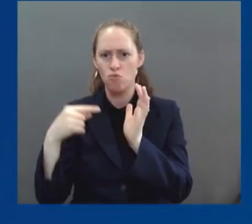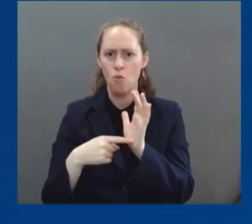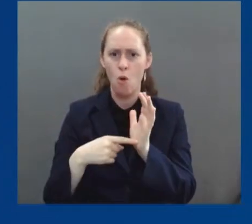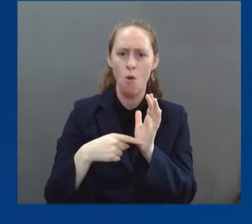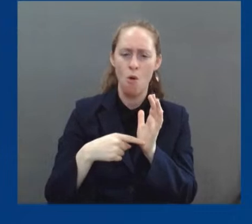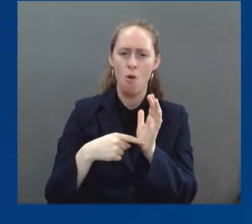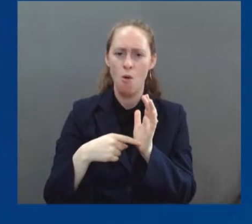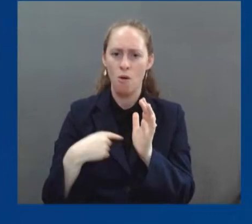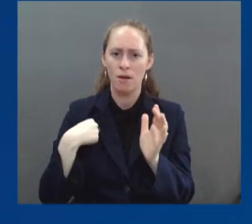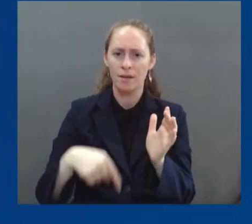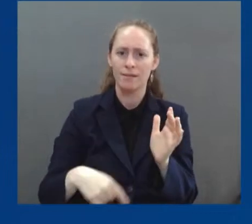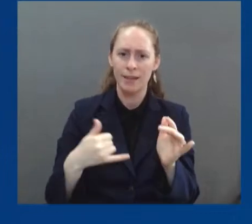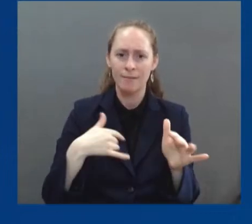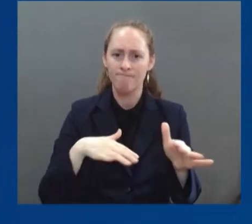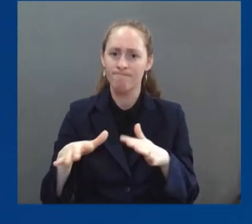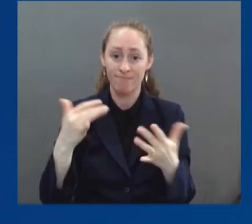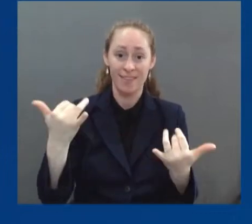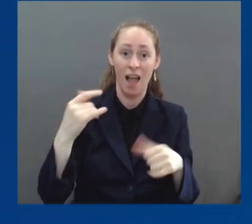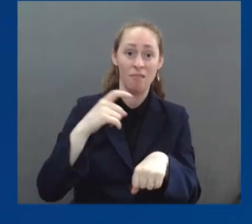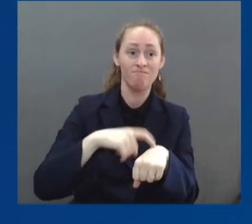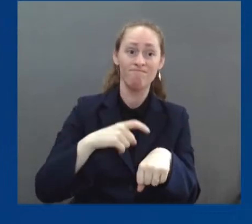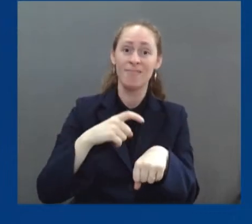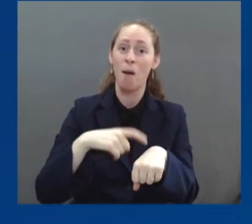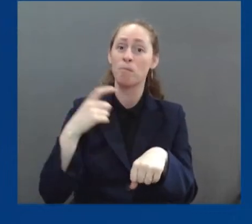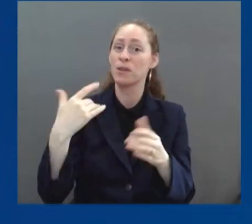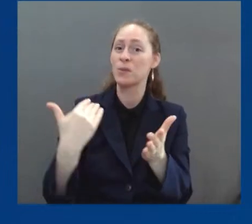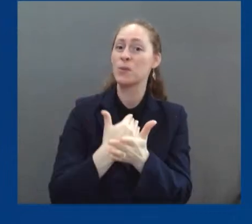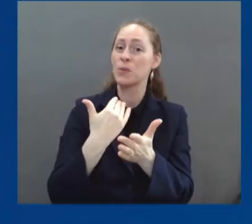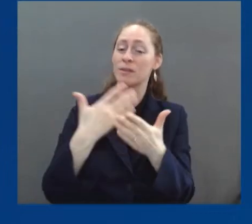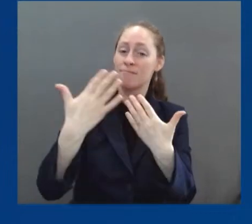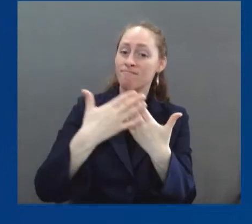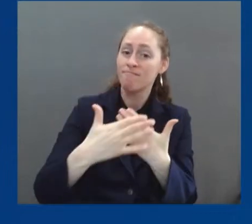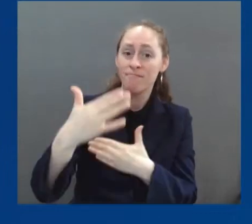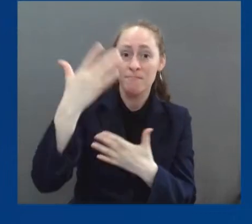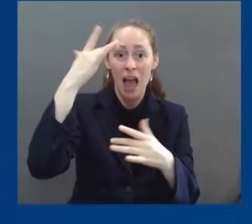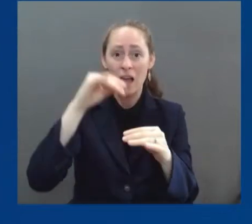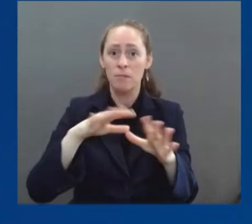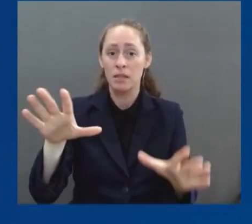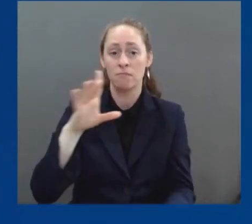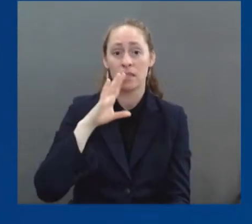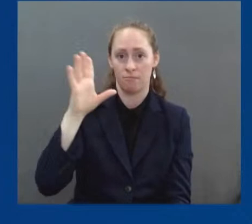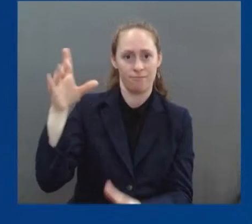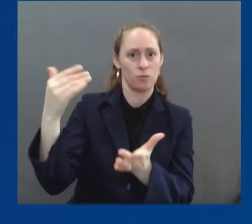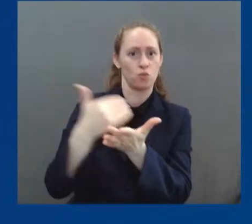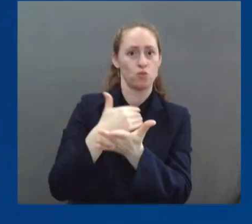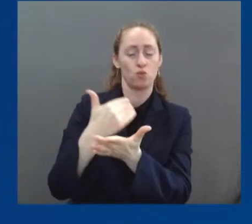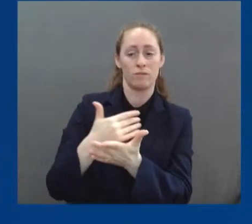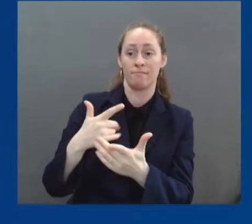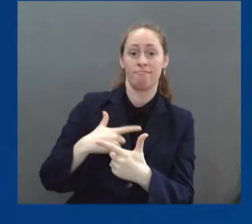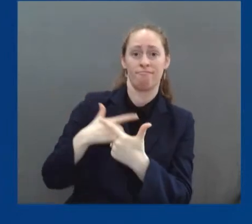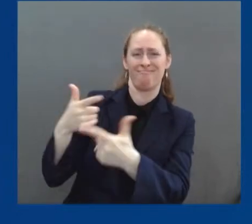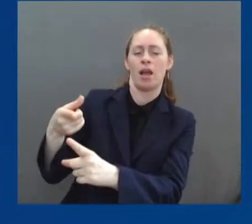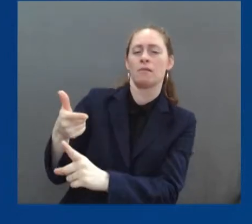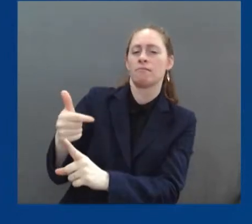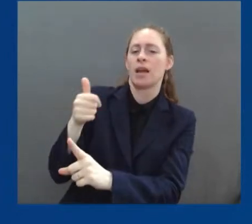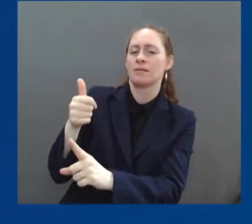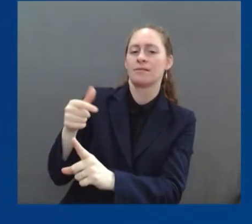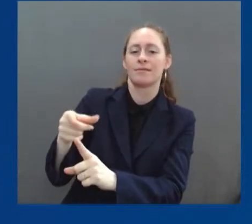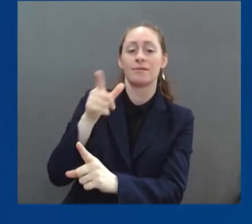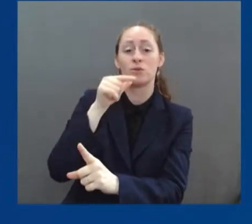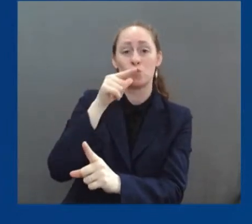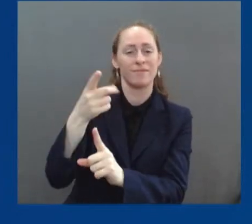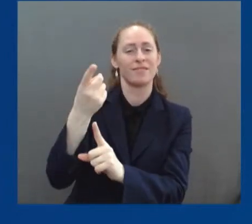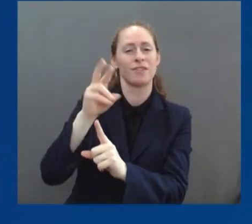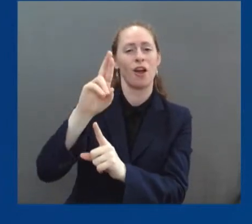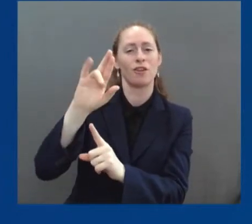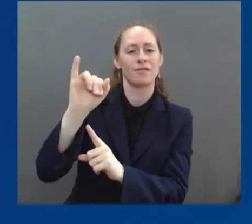to than Dr. Jha. I want to thank the Secretary, Dr. Fauci, Dr. Walensky for